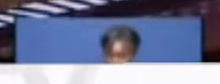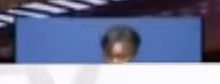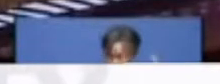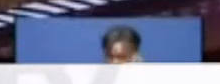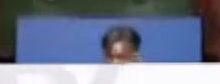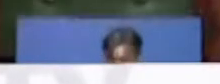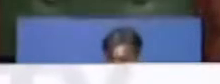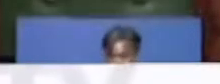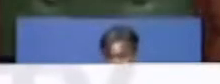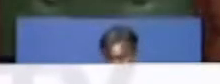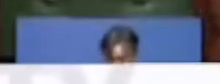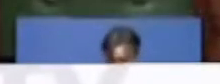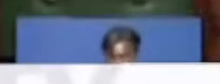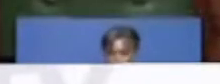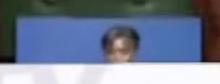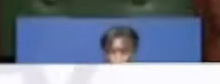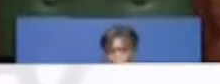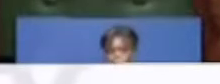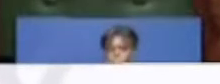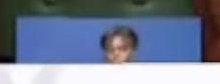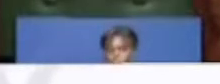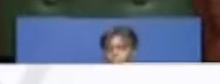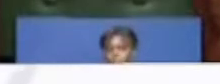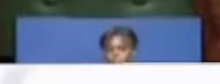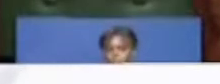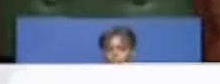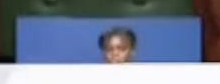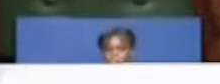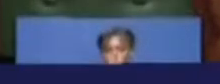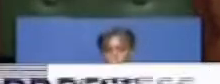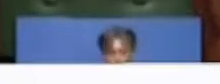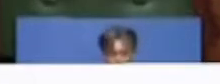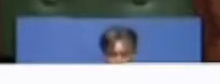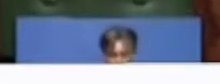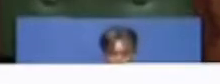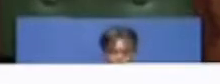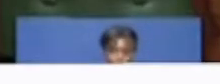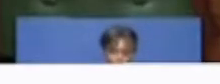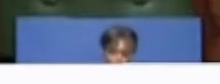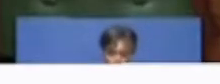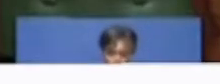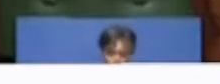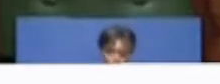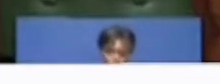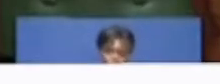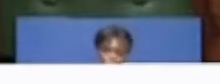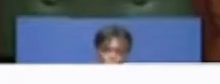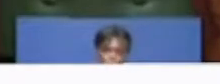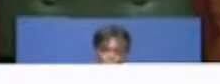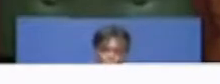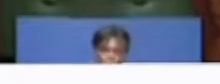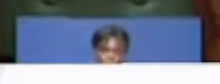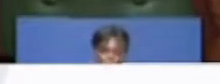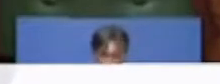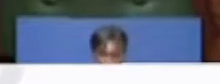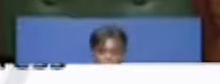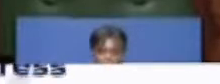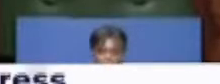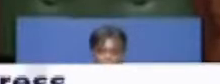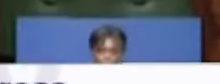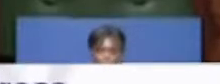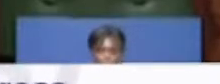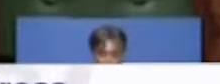and approved 4 sessional papers, 36 statutory instruments, 15 treaties over the past